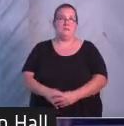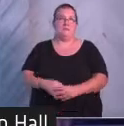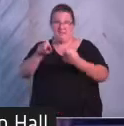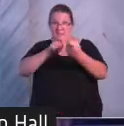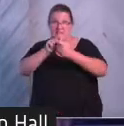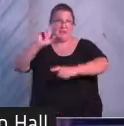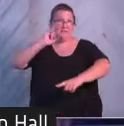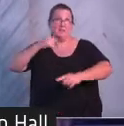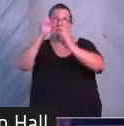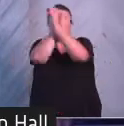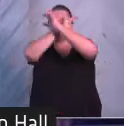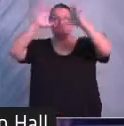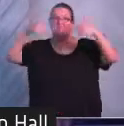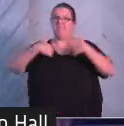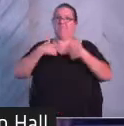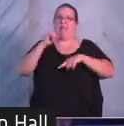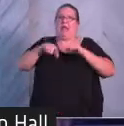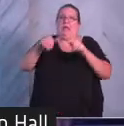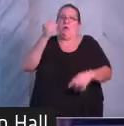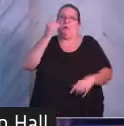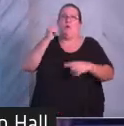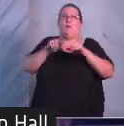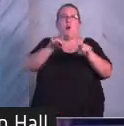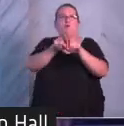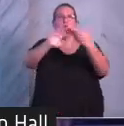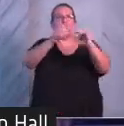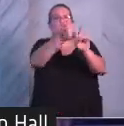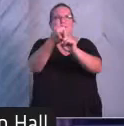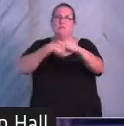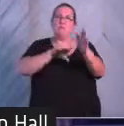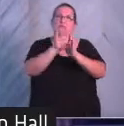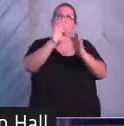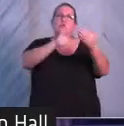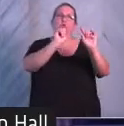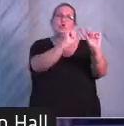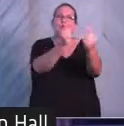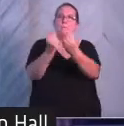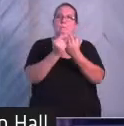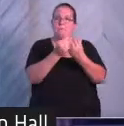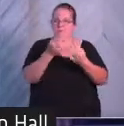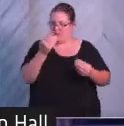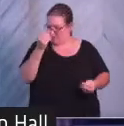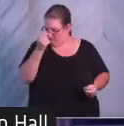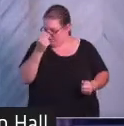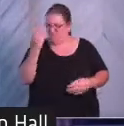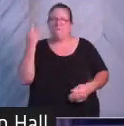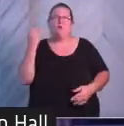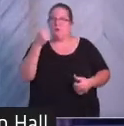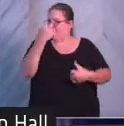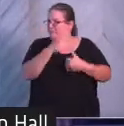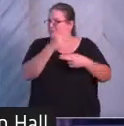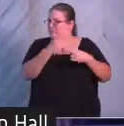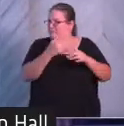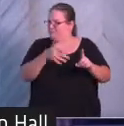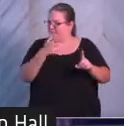but also having worked with a community where we created community groups. I can't remember the name of it, about 4 years ago, where we